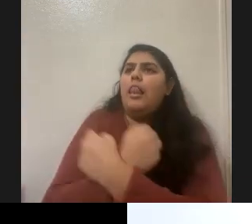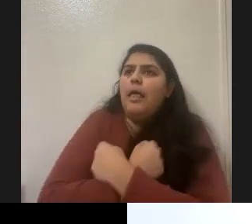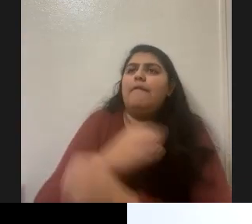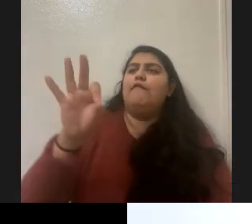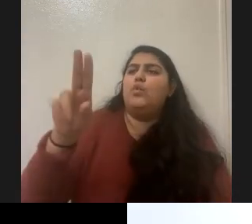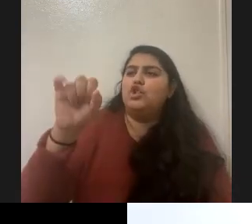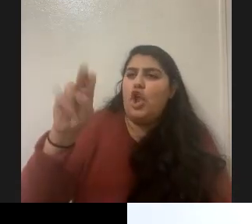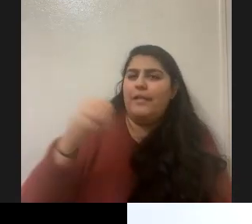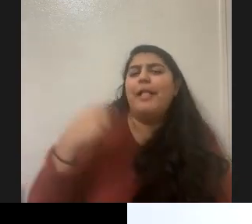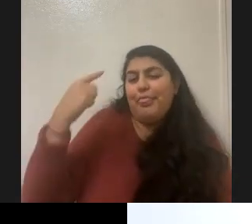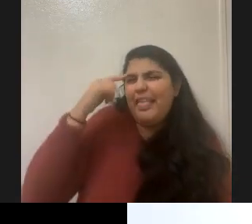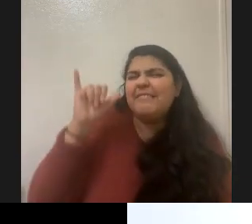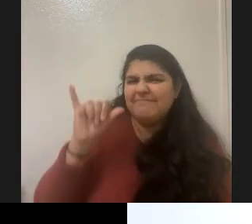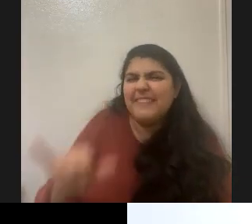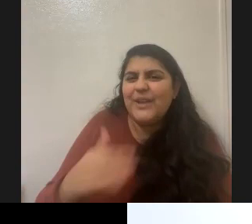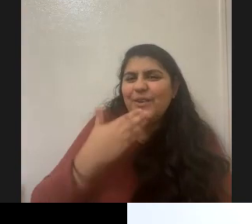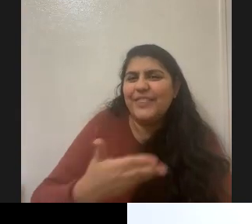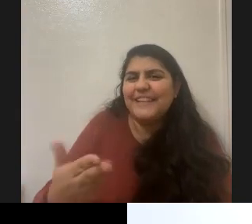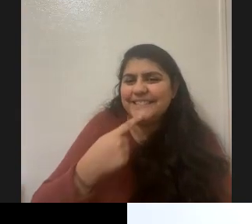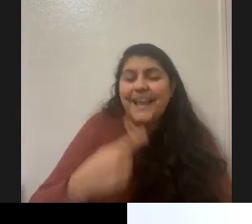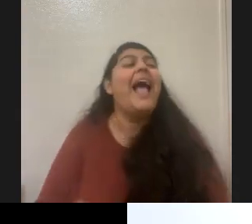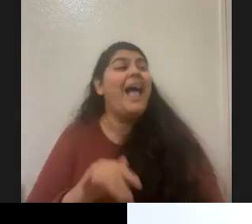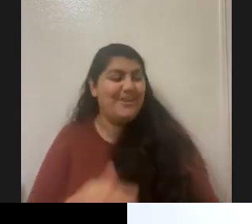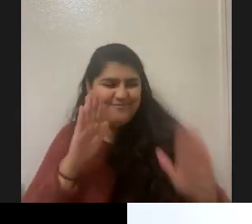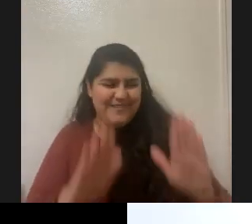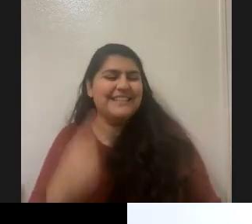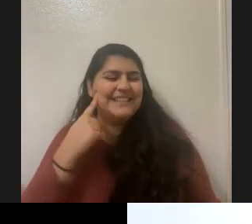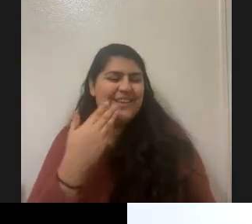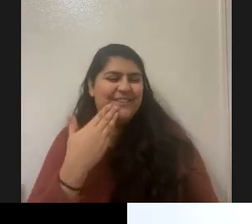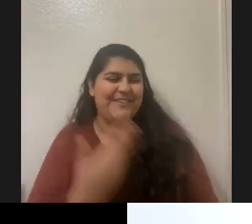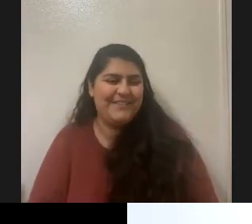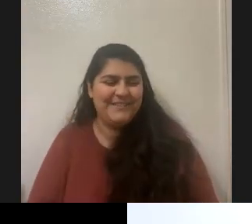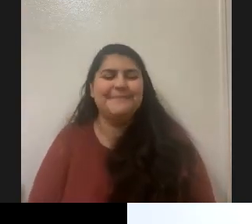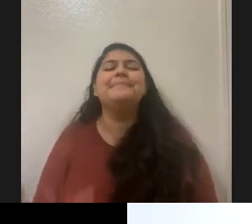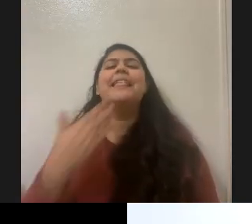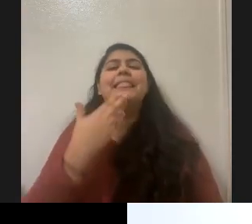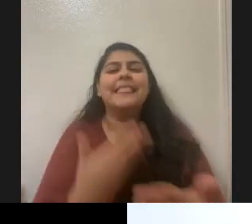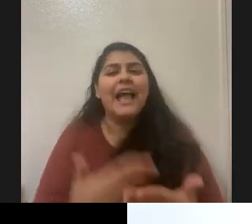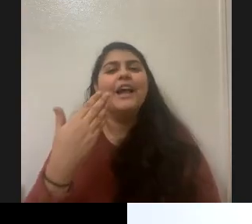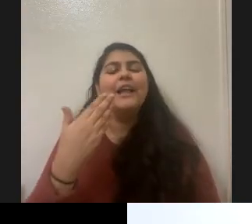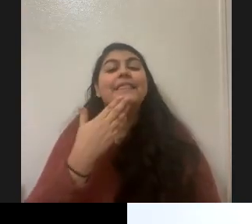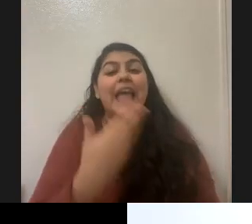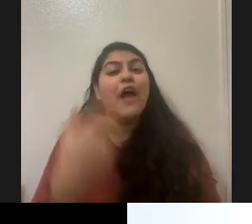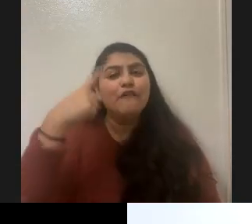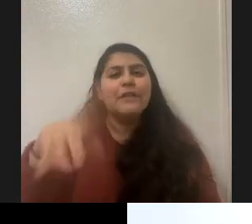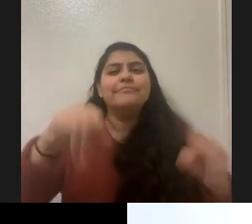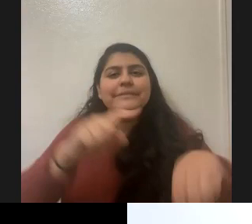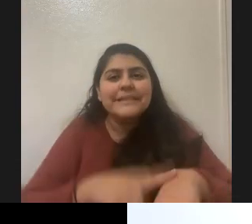Great. Peace, love, fusion. Sounds good. All right. Thank you so much for taking the time and talking with us today. I just